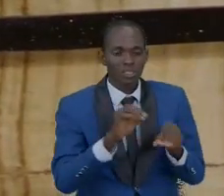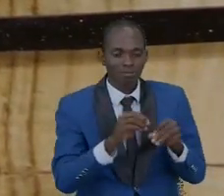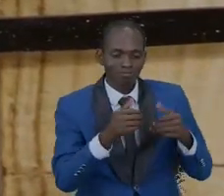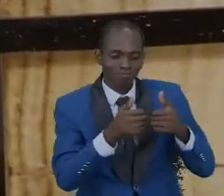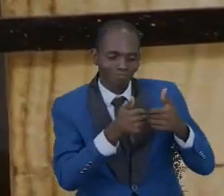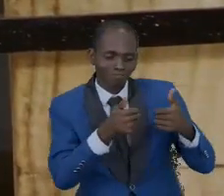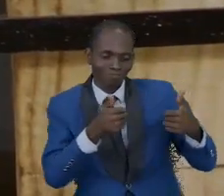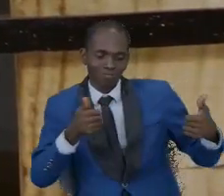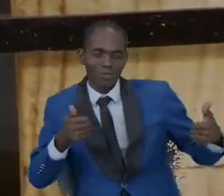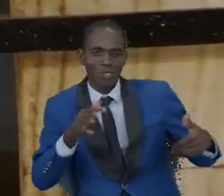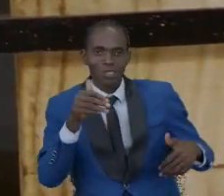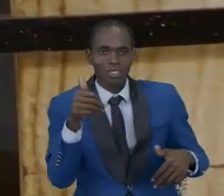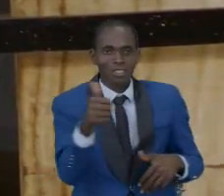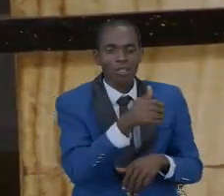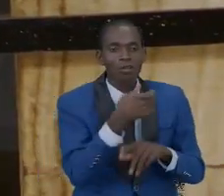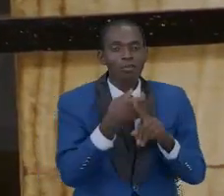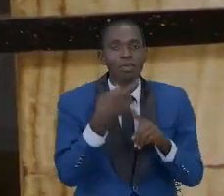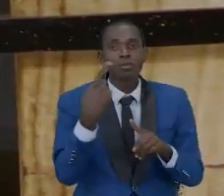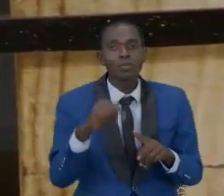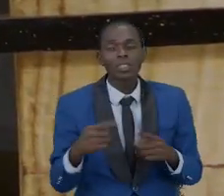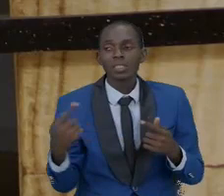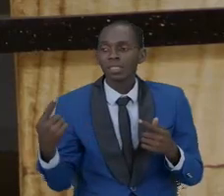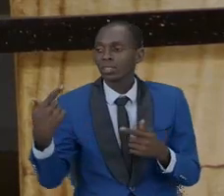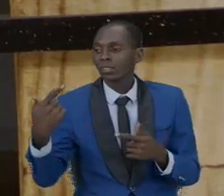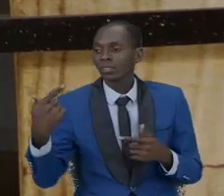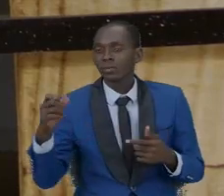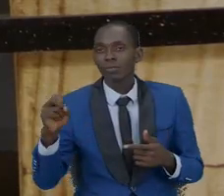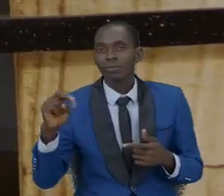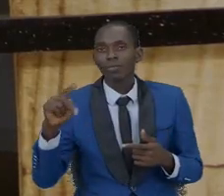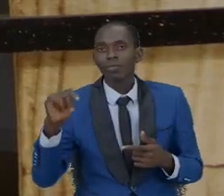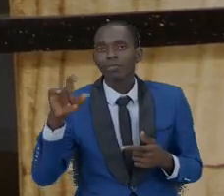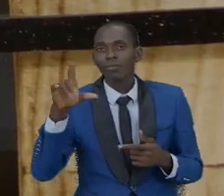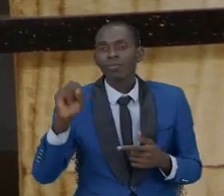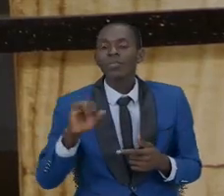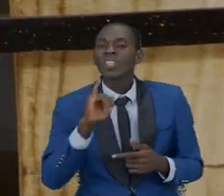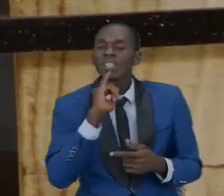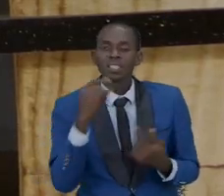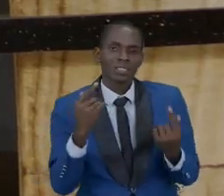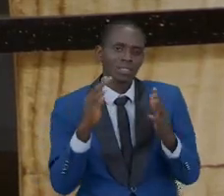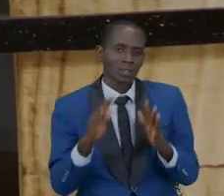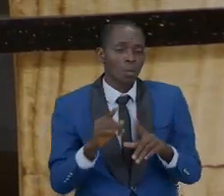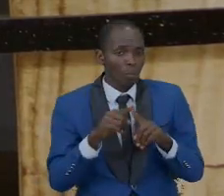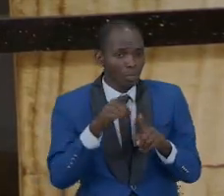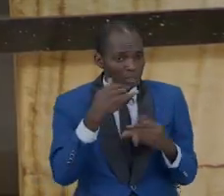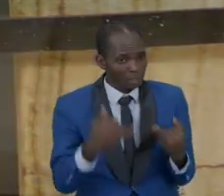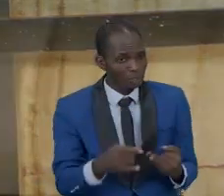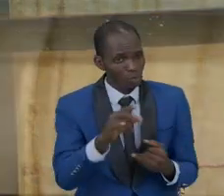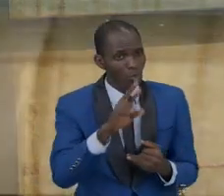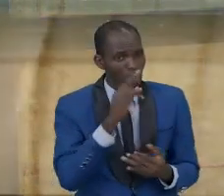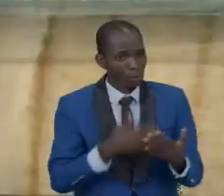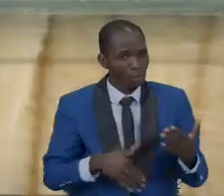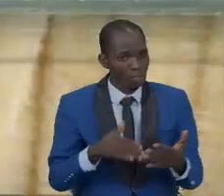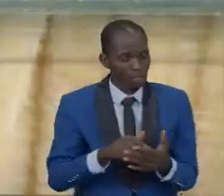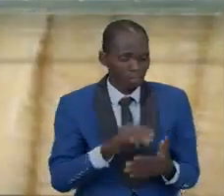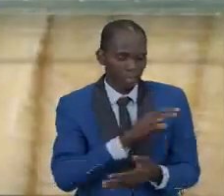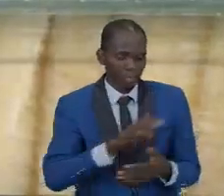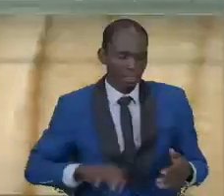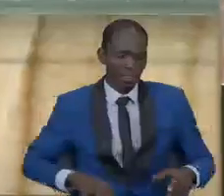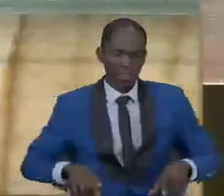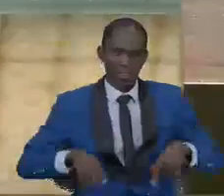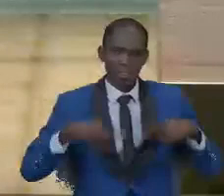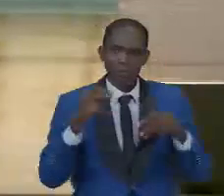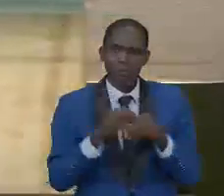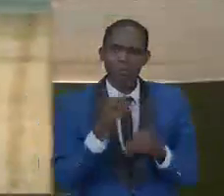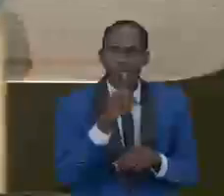from the Gentiles that has seen but now you are born again Christ lives in you